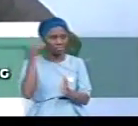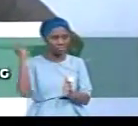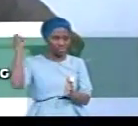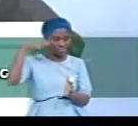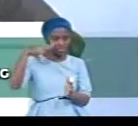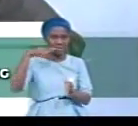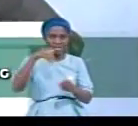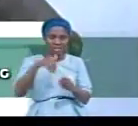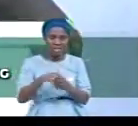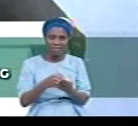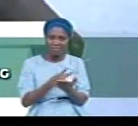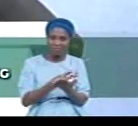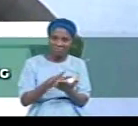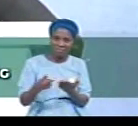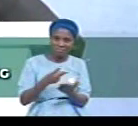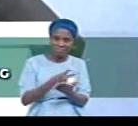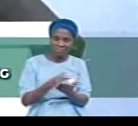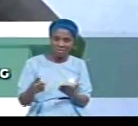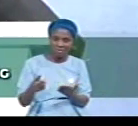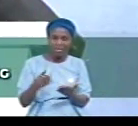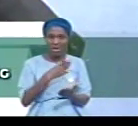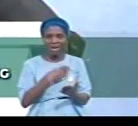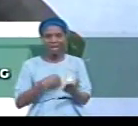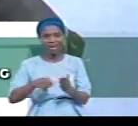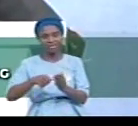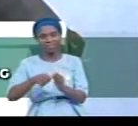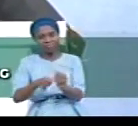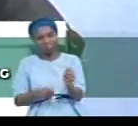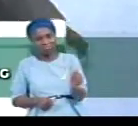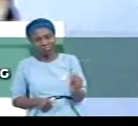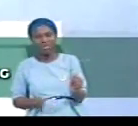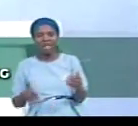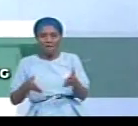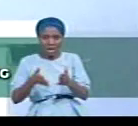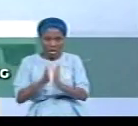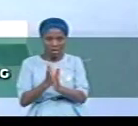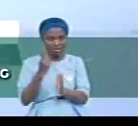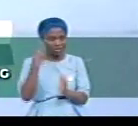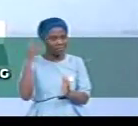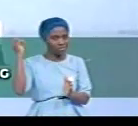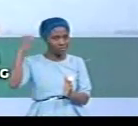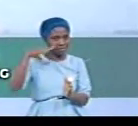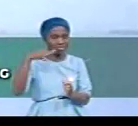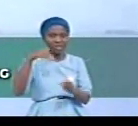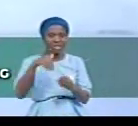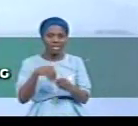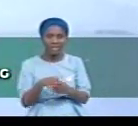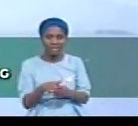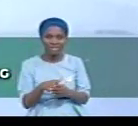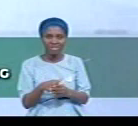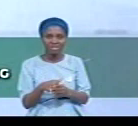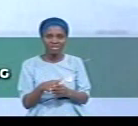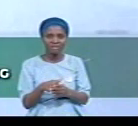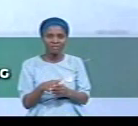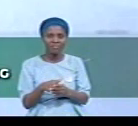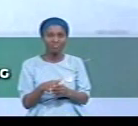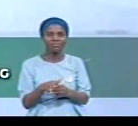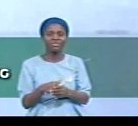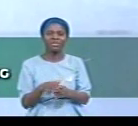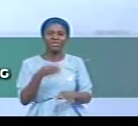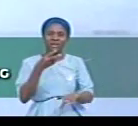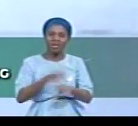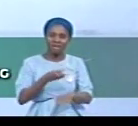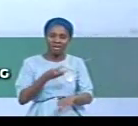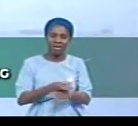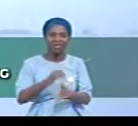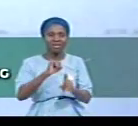In failure and backsliding, ask for grace. In a tough situation in your